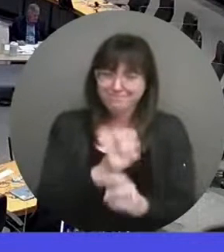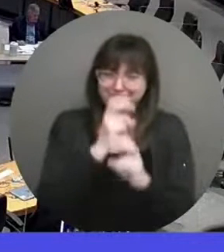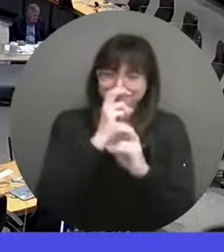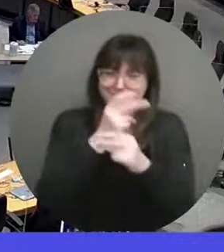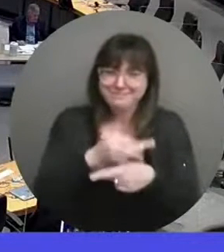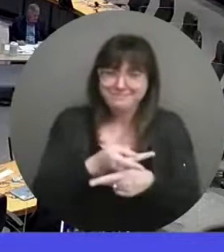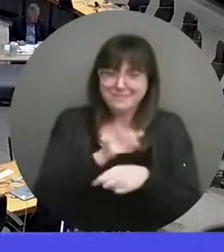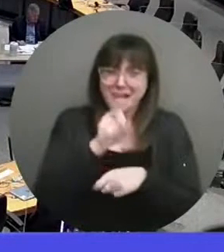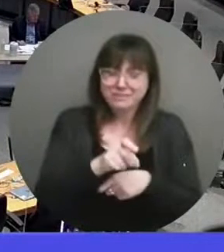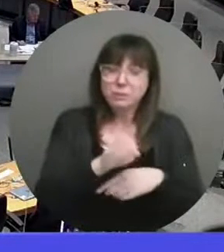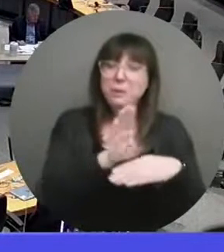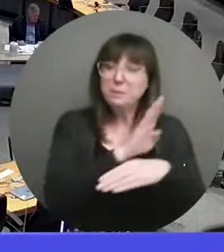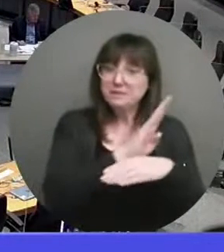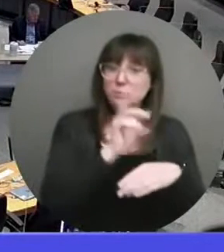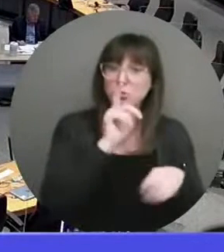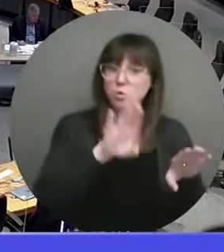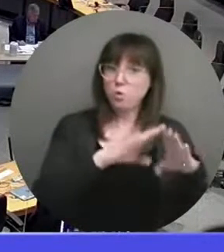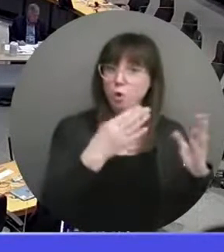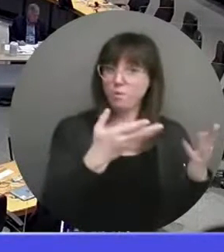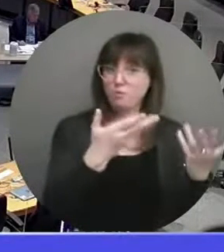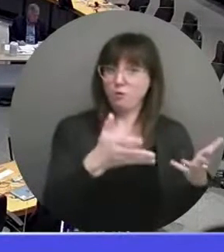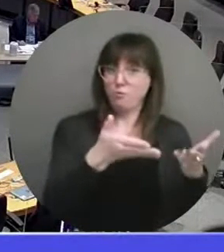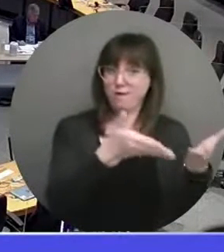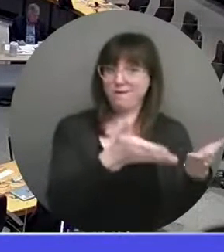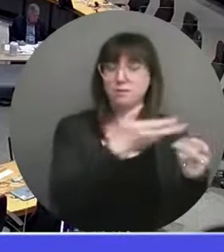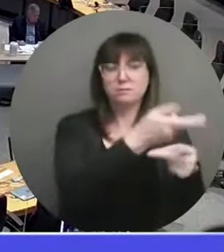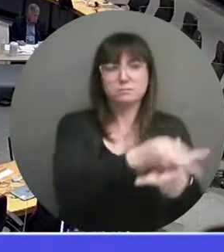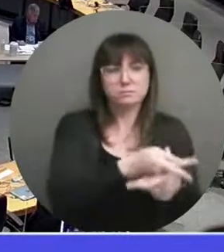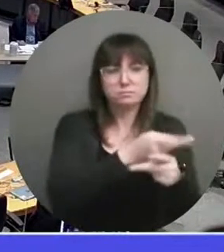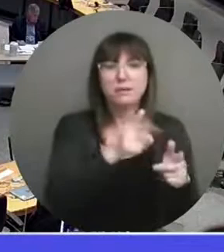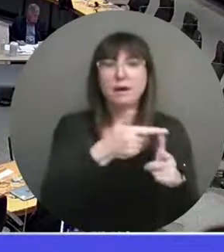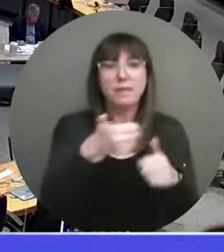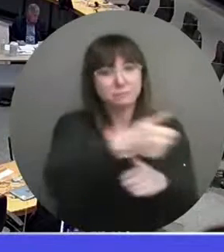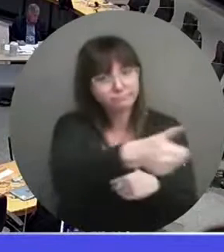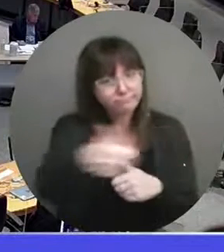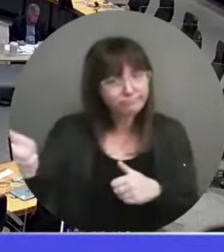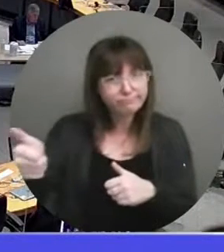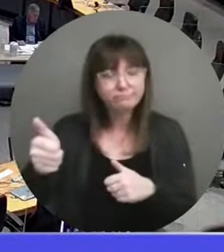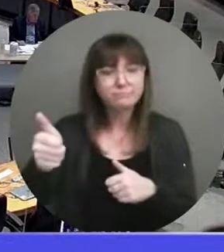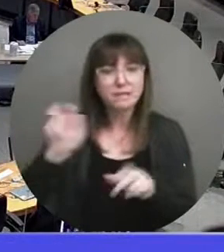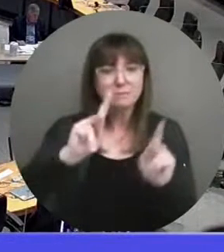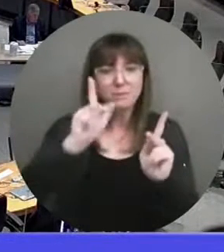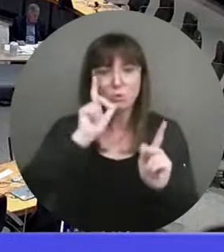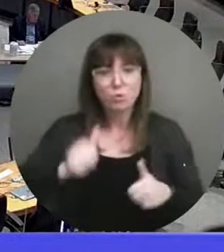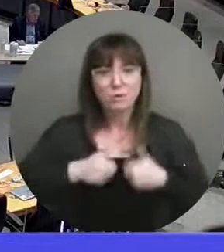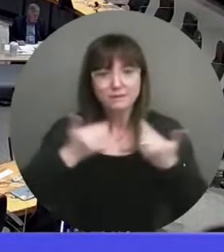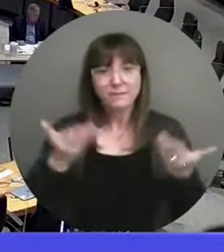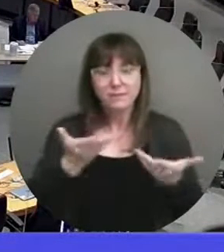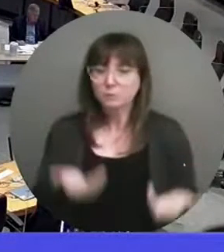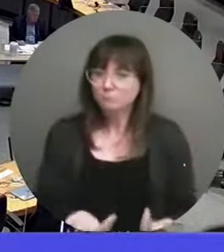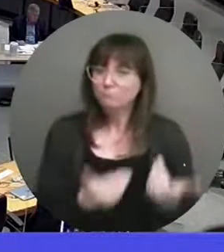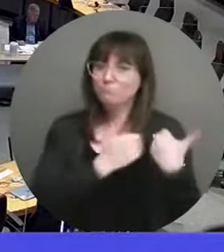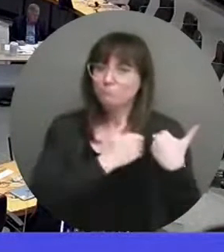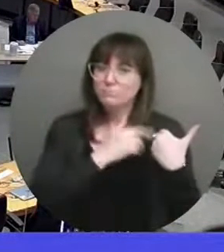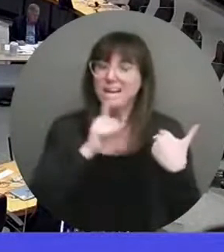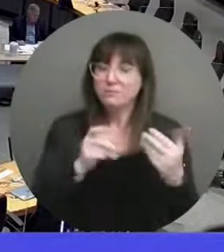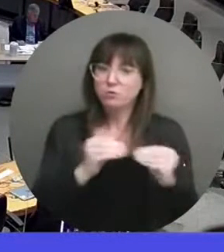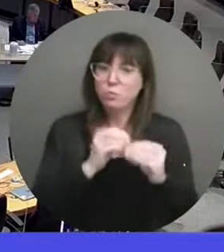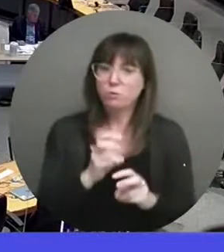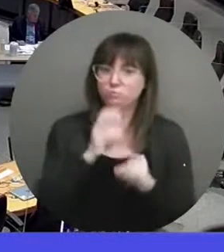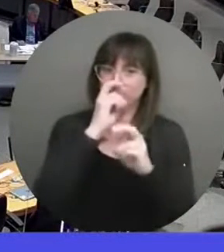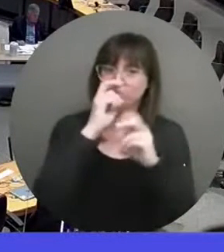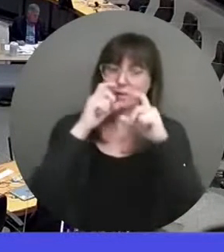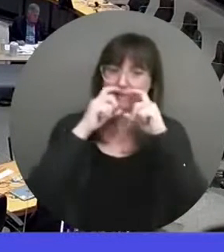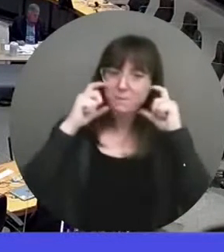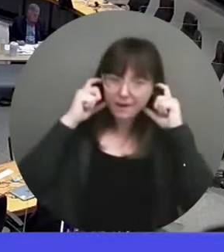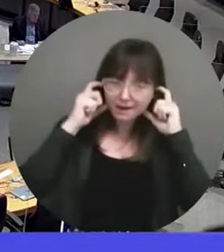businesses that are open and then individually. We need to strengthen our mask using. Use.